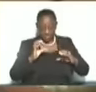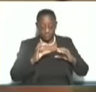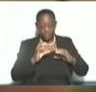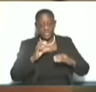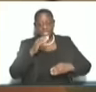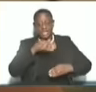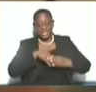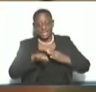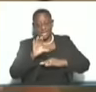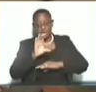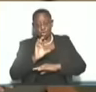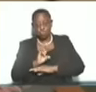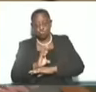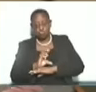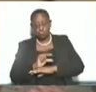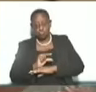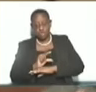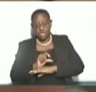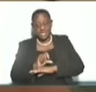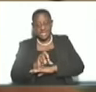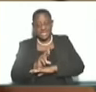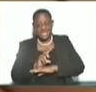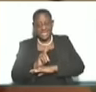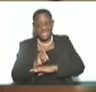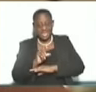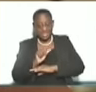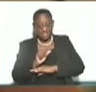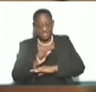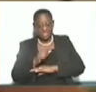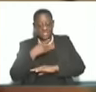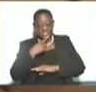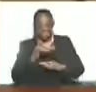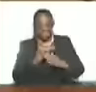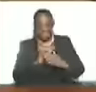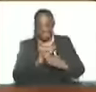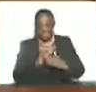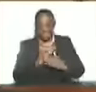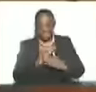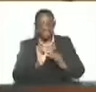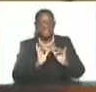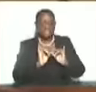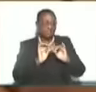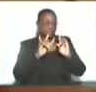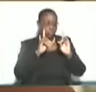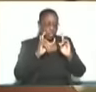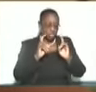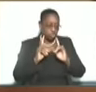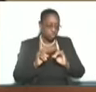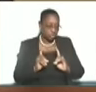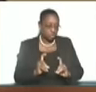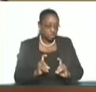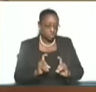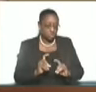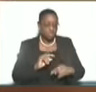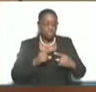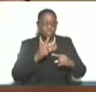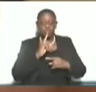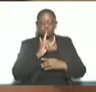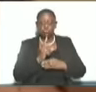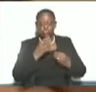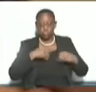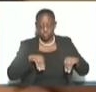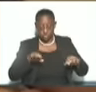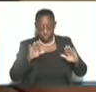Grenada, that during the course of that same very week, resilience, there's some question as to the true commitment of